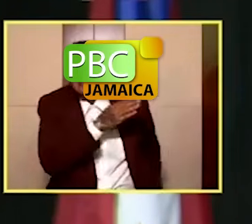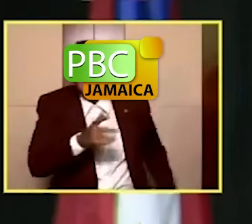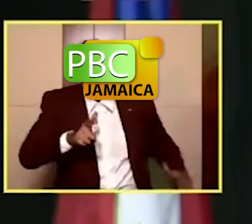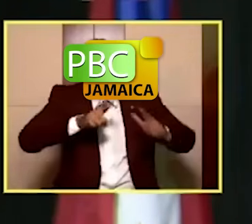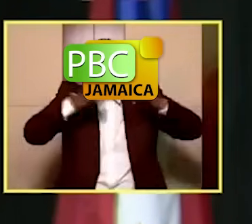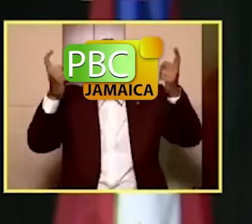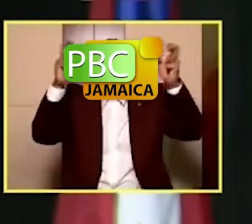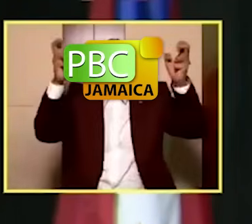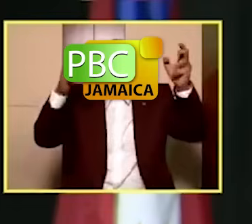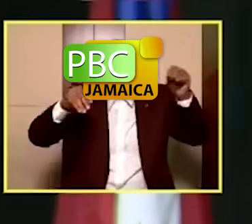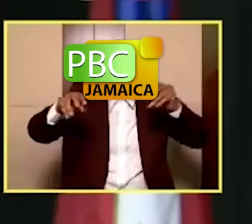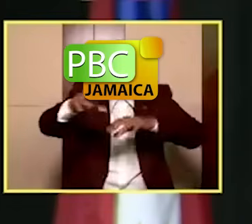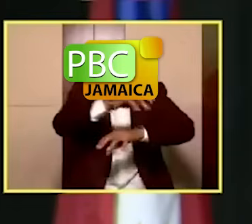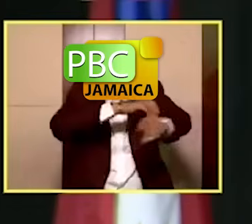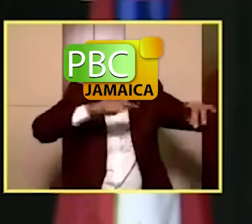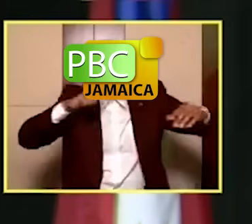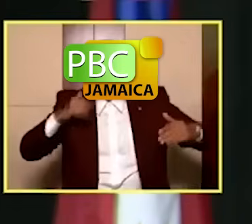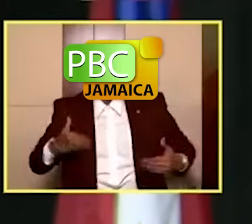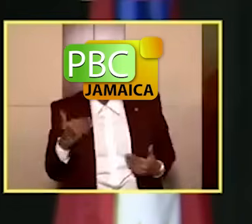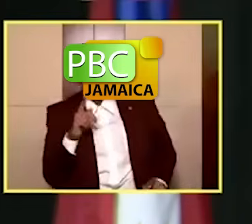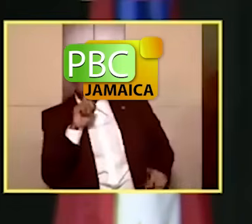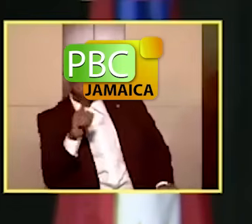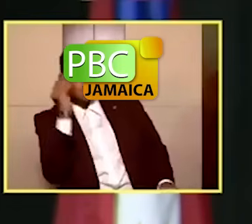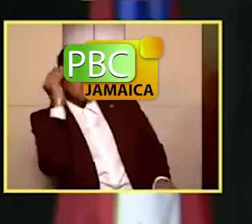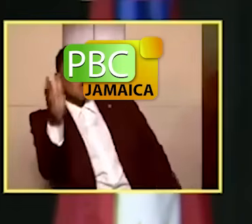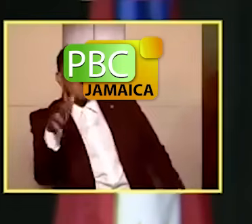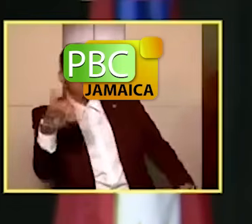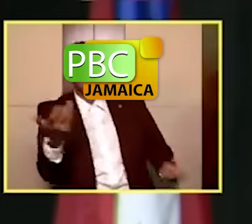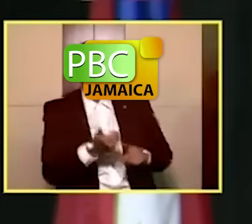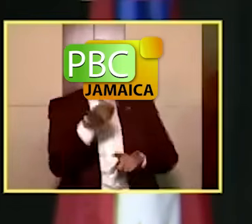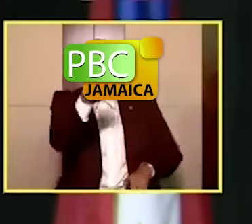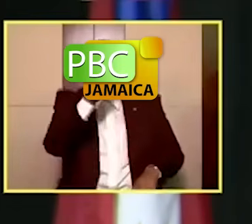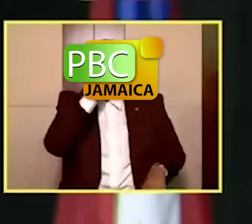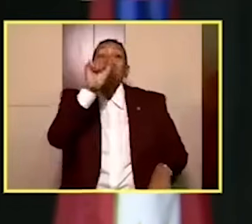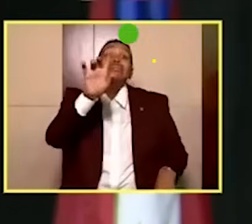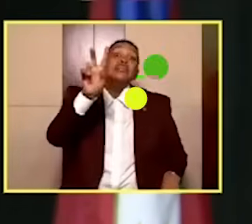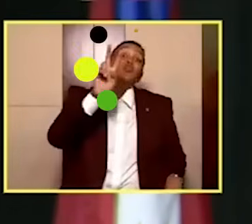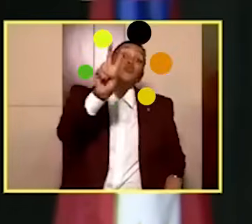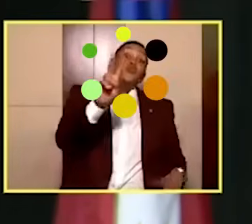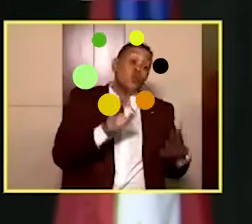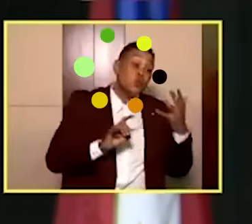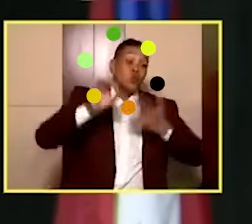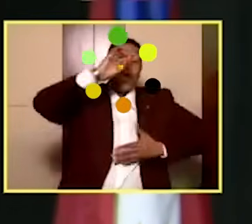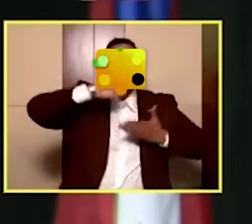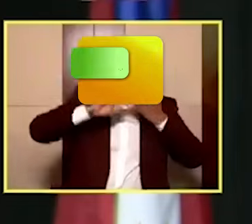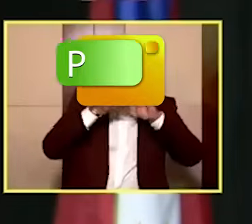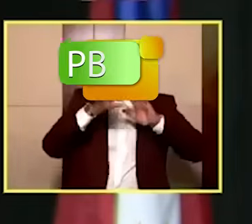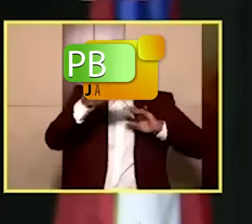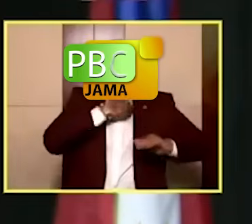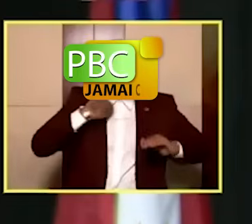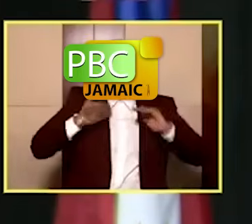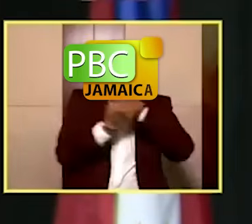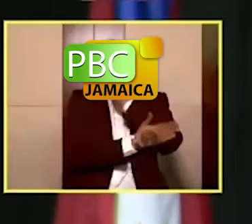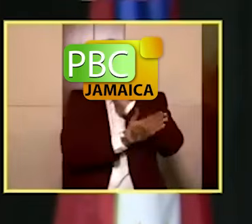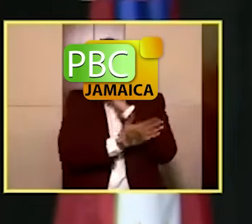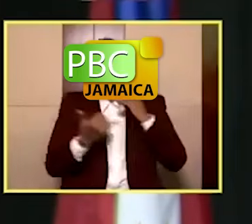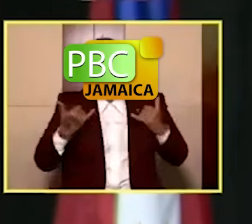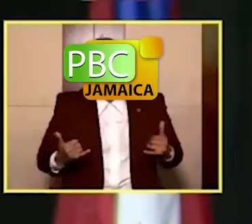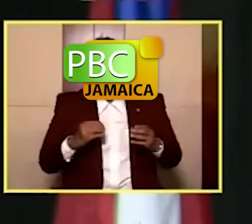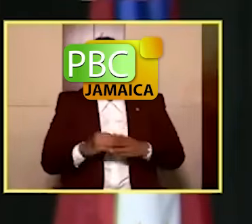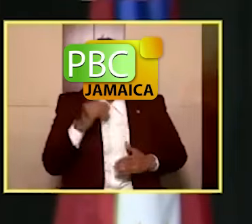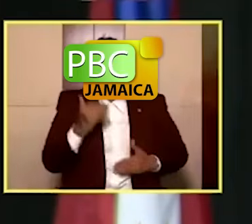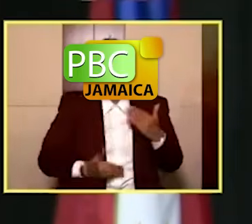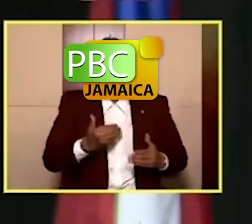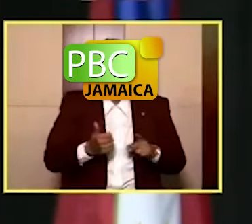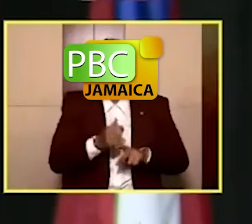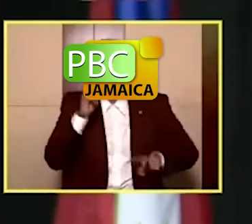of logistics, I am happy to report that there are at least 2 CARICOM member states that are now in the process